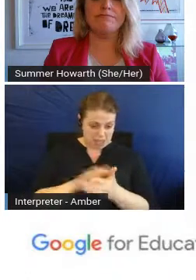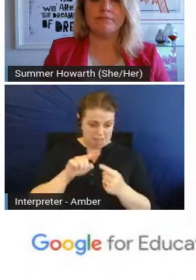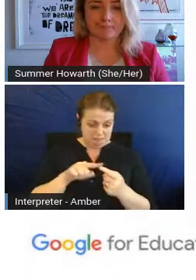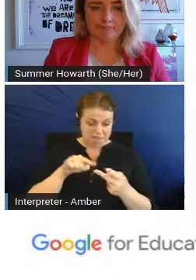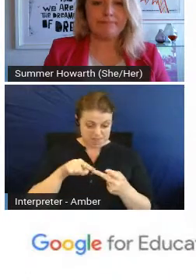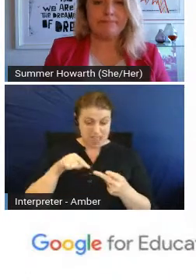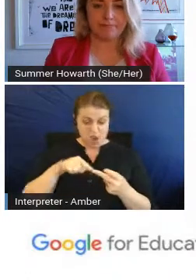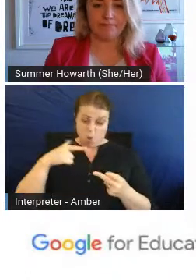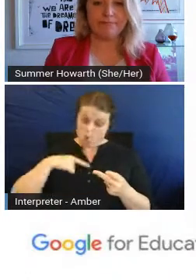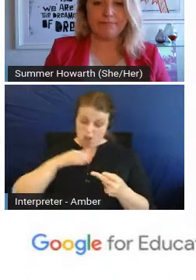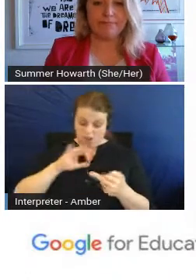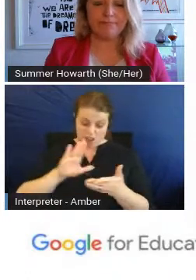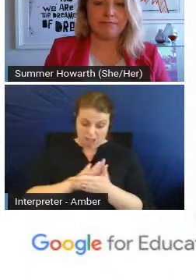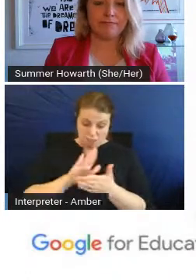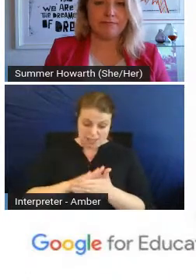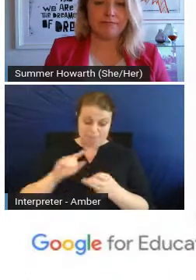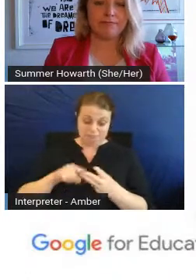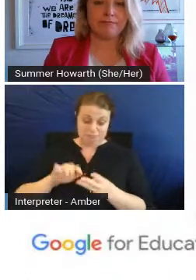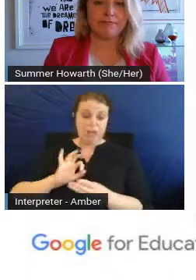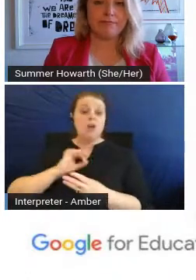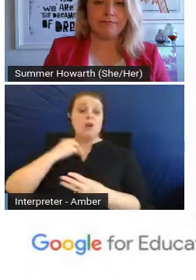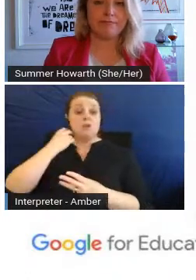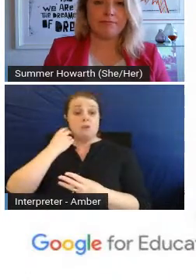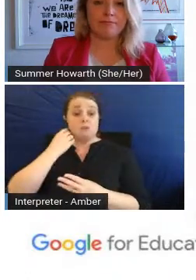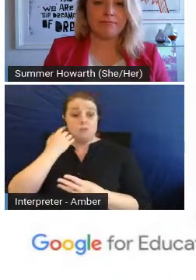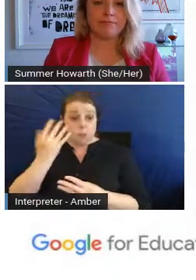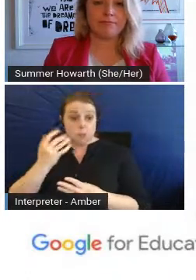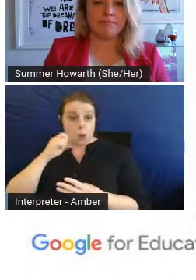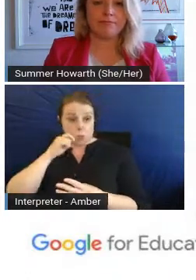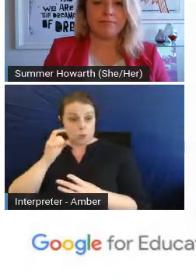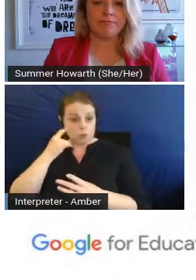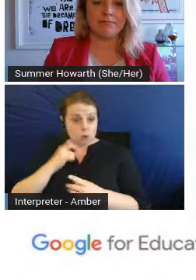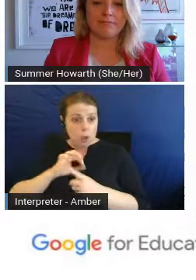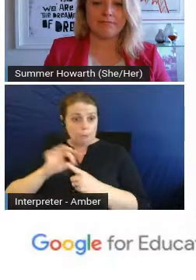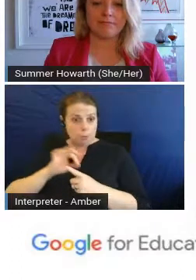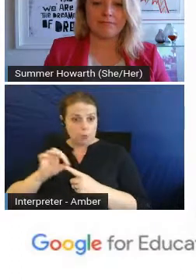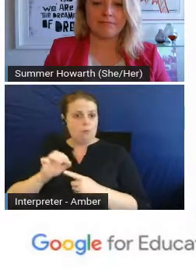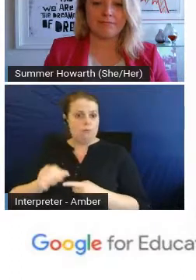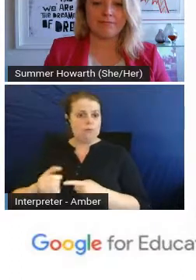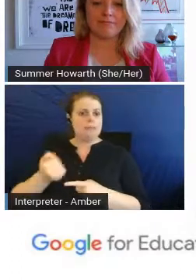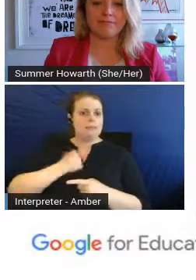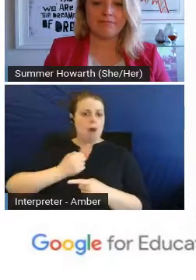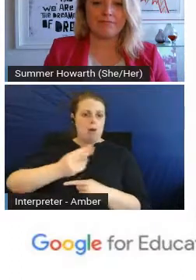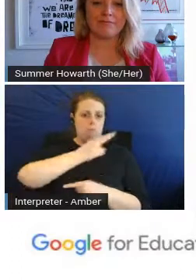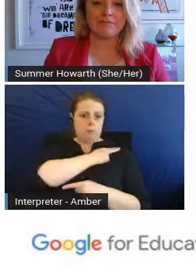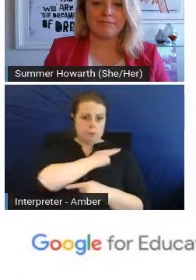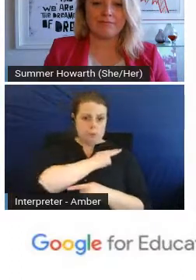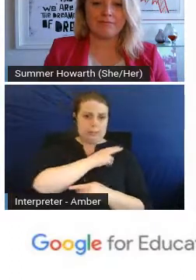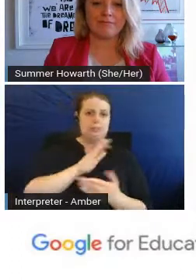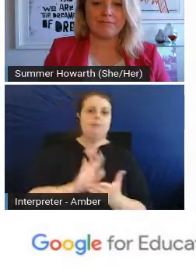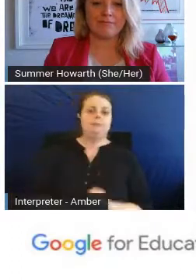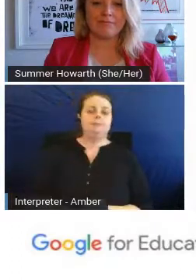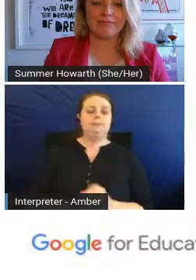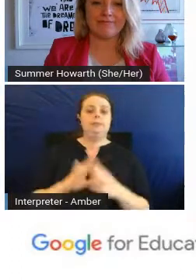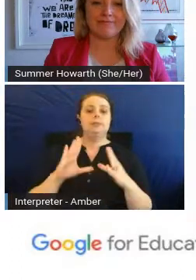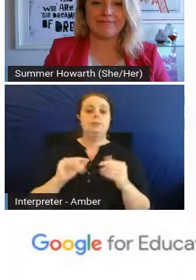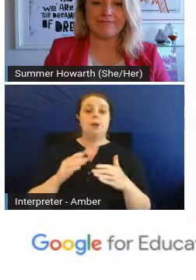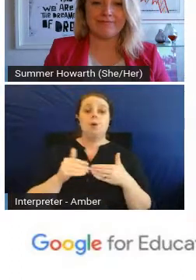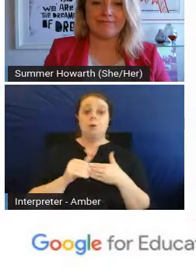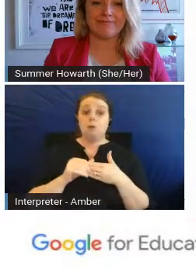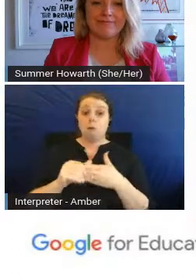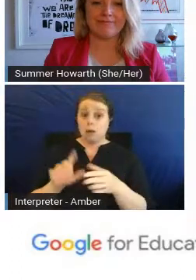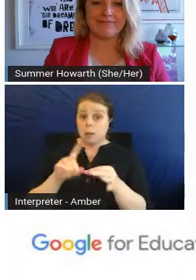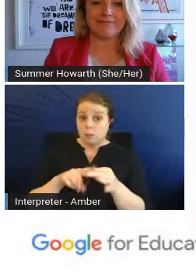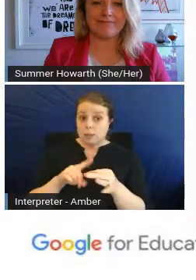it. All right, so guiding questions. How are learners going to know they have